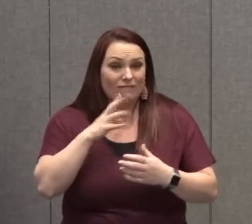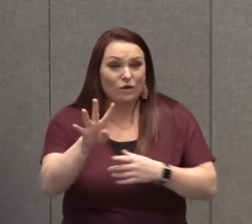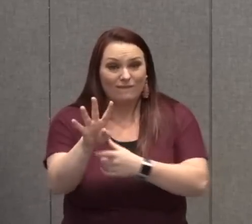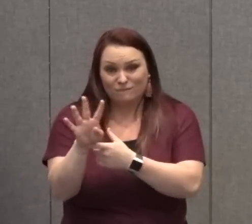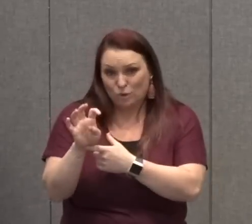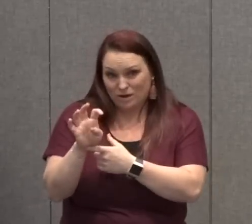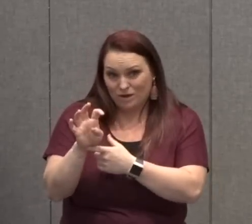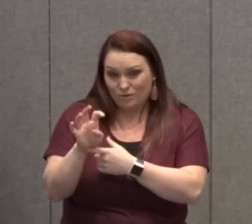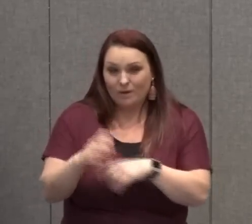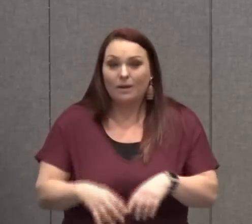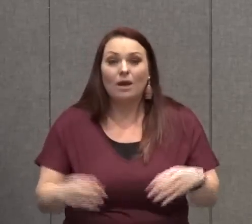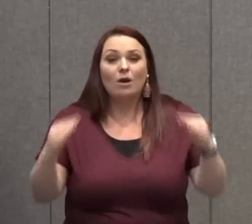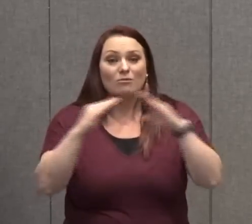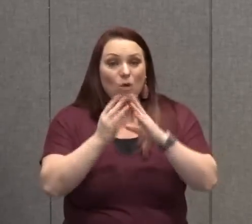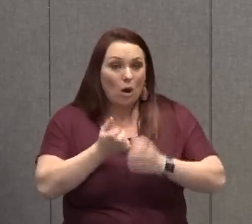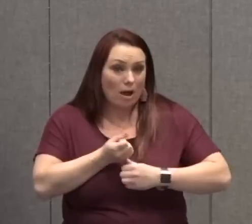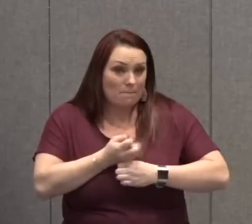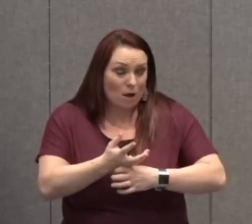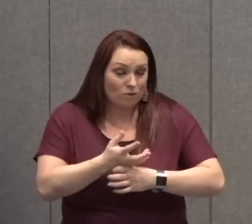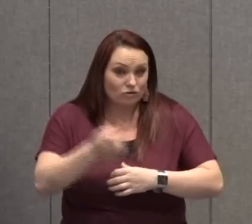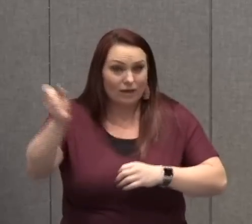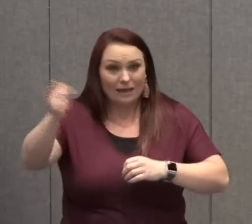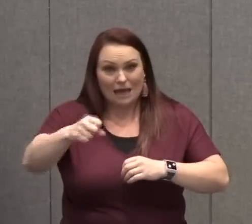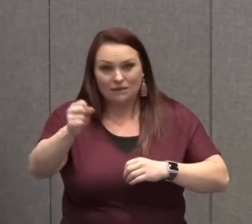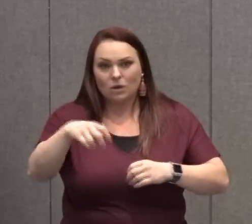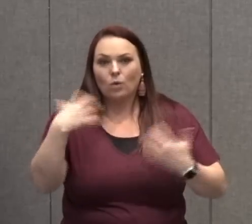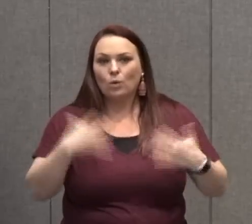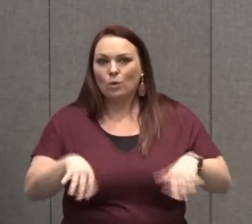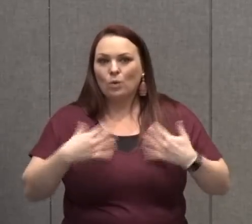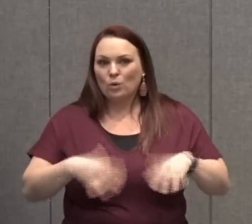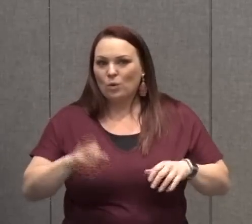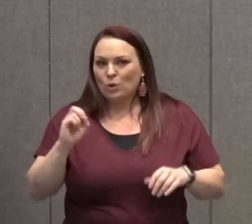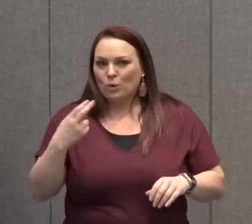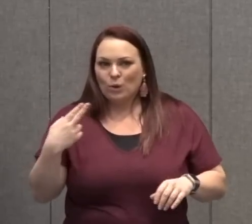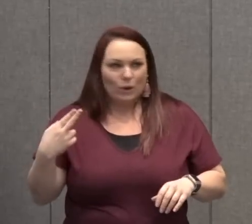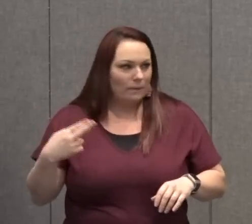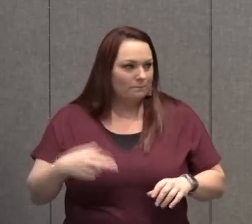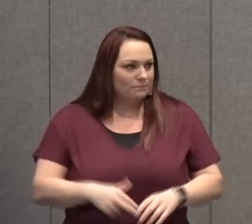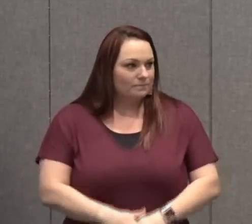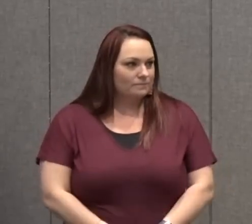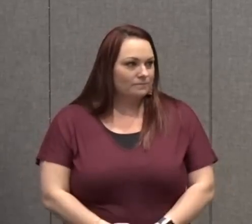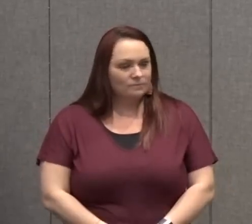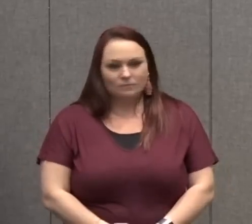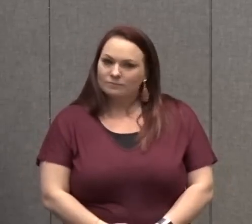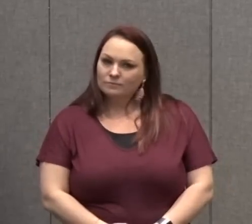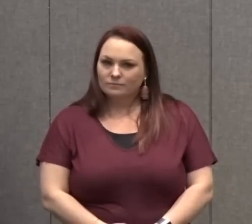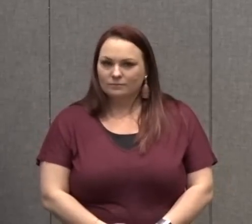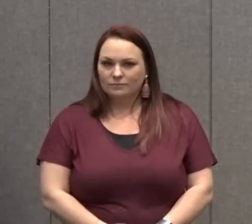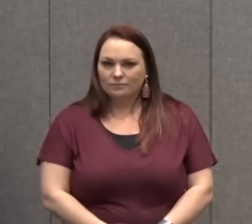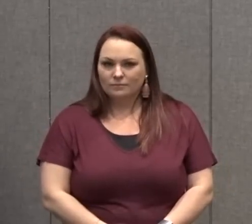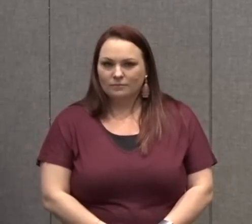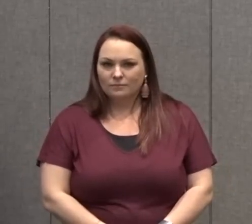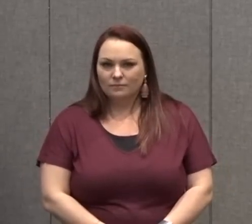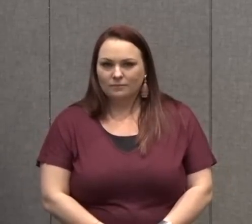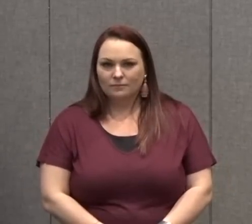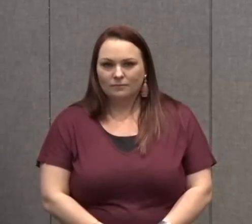poetry poetry indeed oh oh dun dun dun